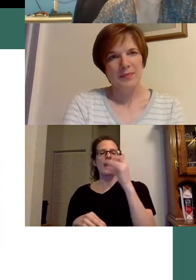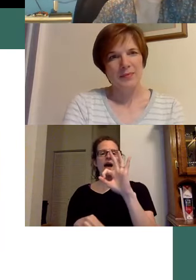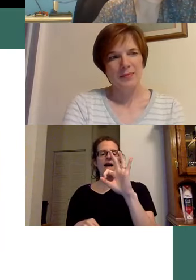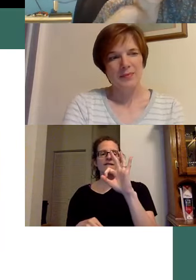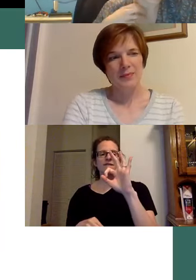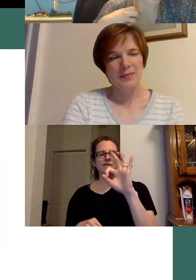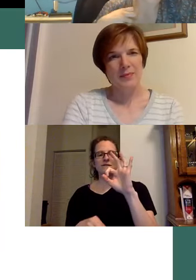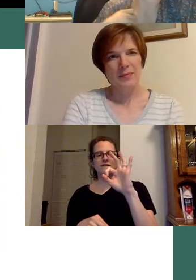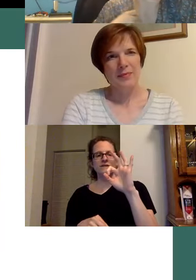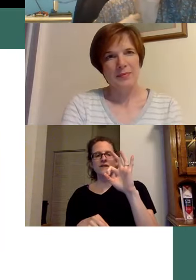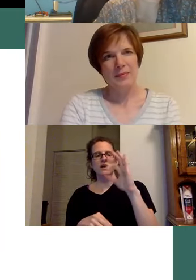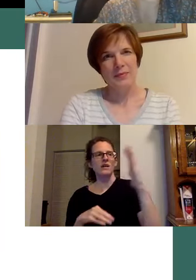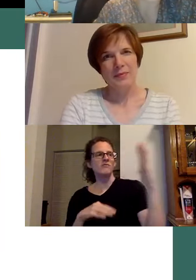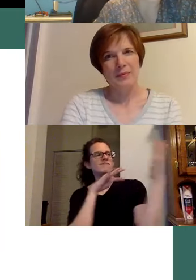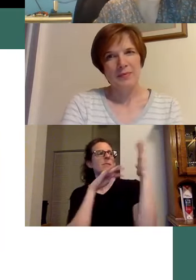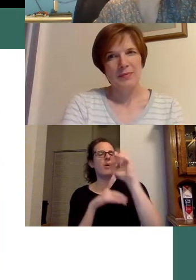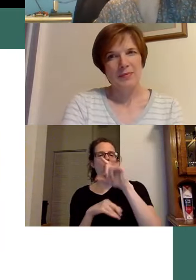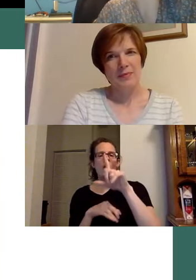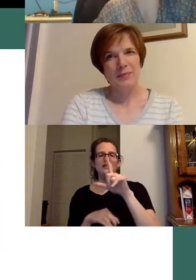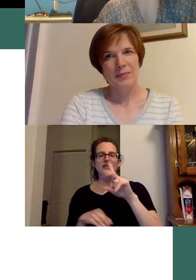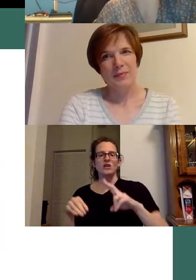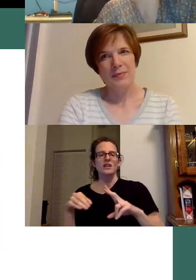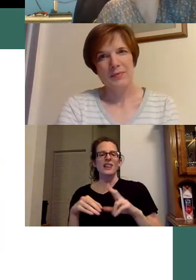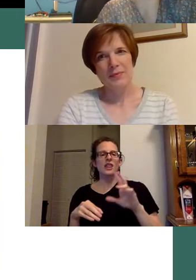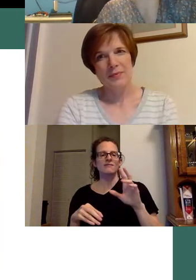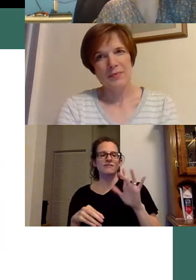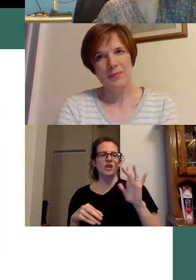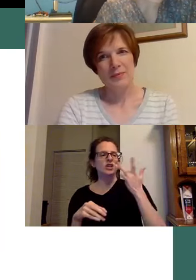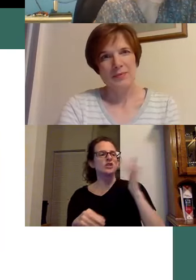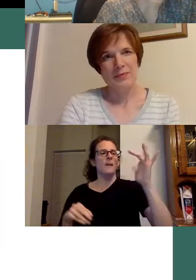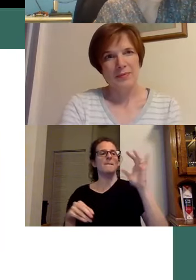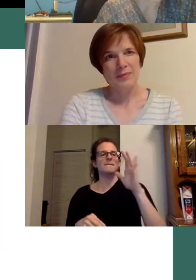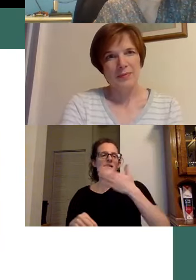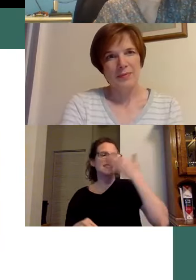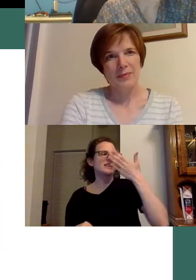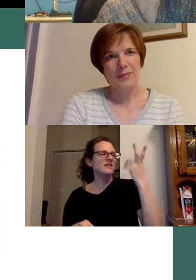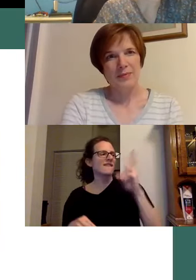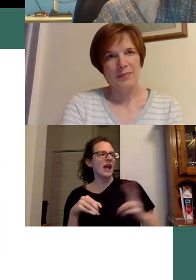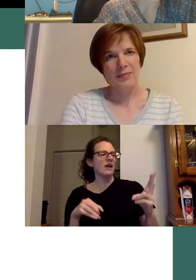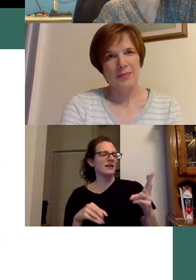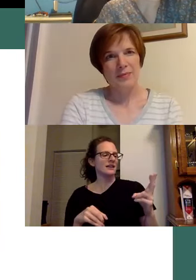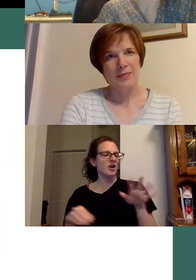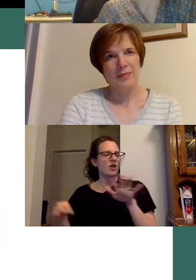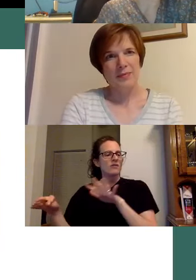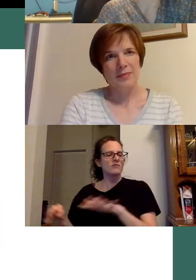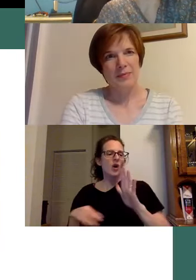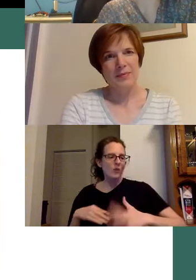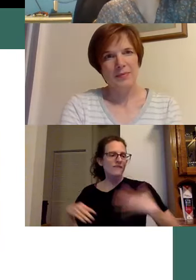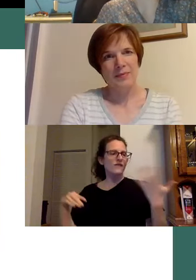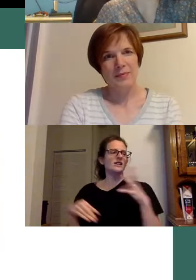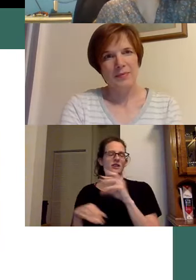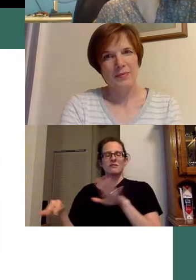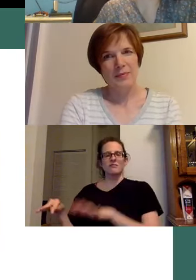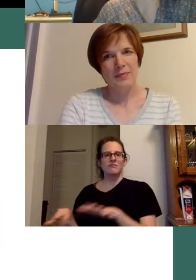standard oils. Its sharp, herby aroma is distinct and refreshing. Peppermint vitality is great